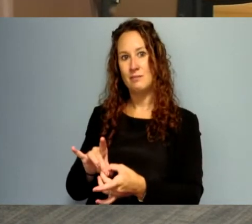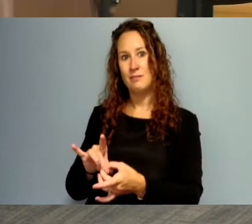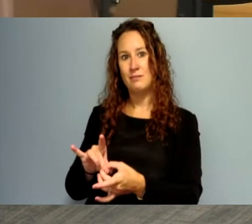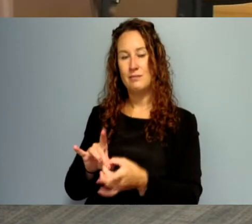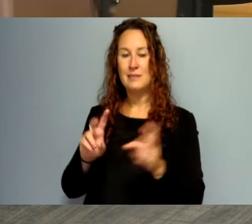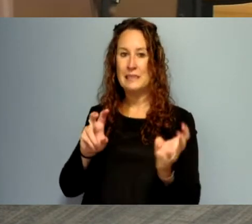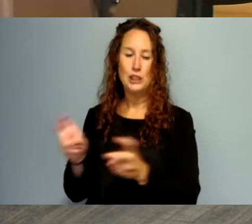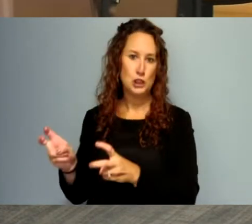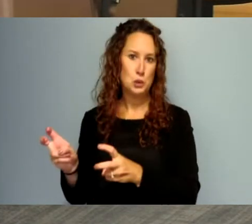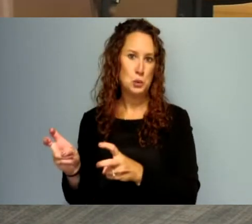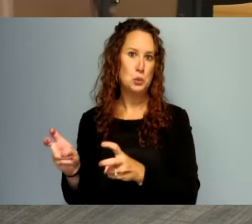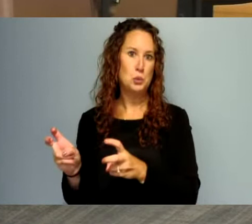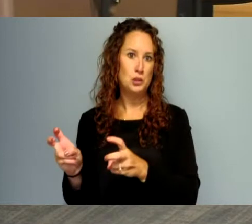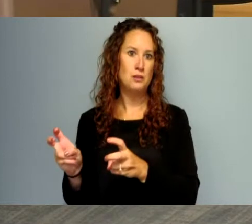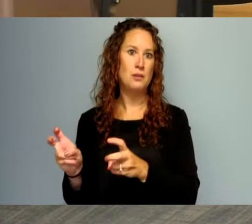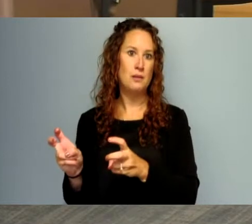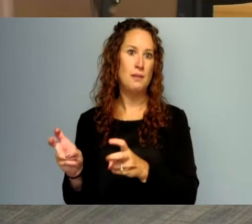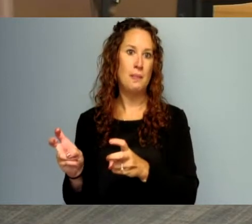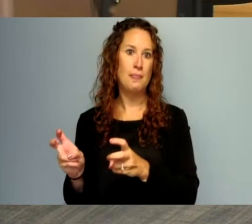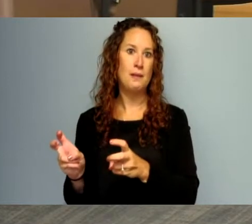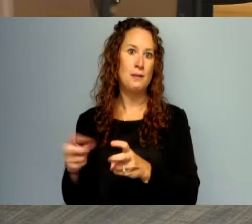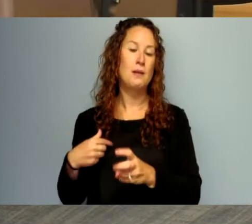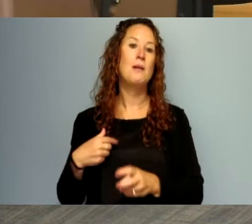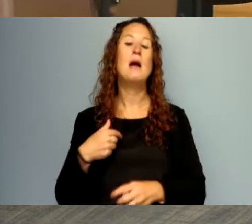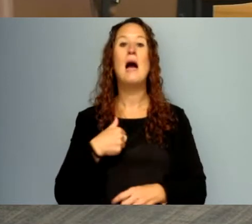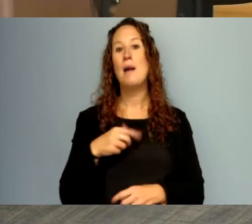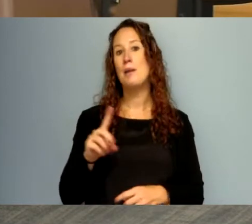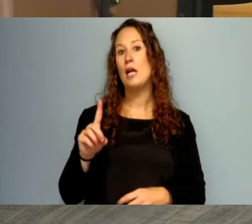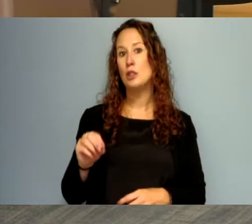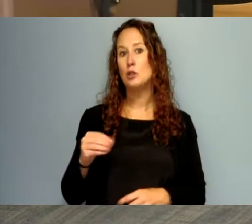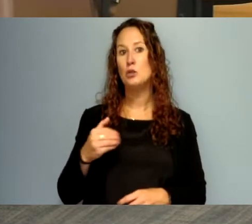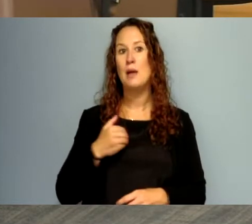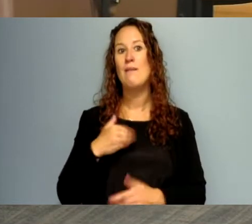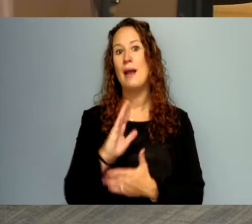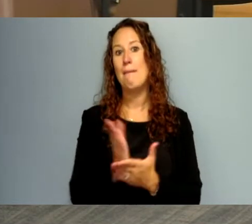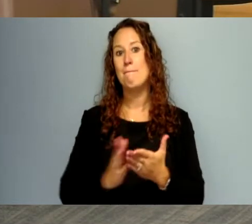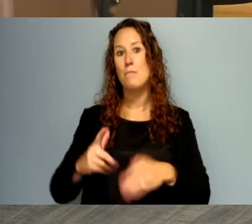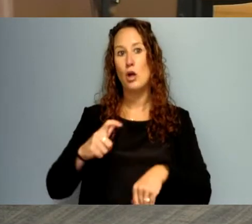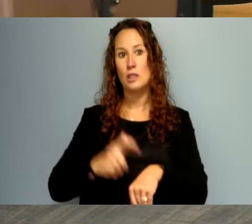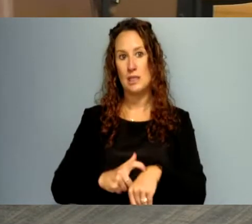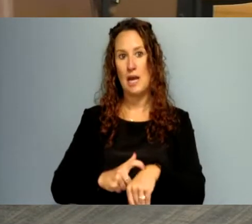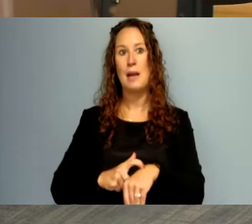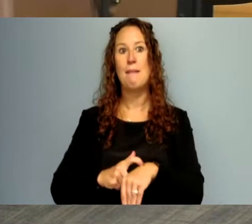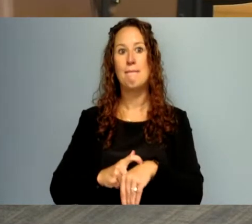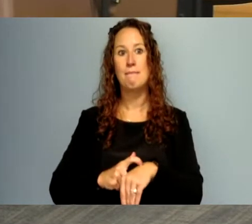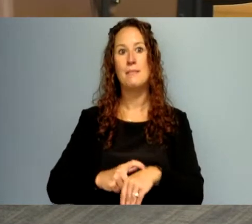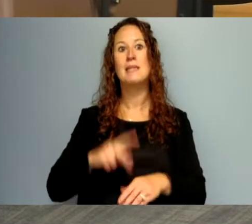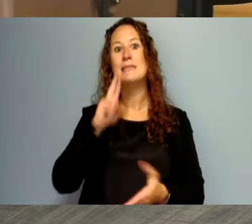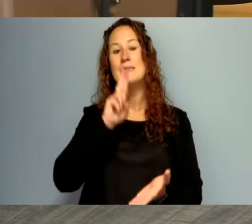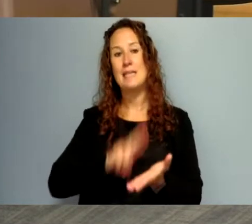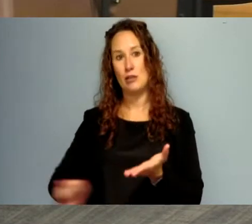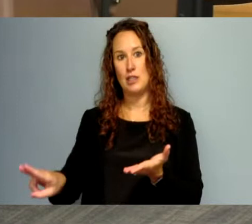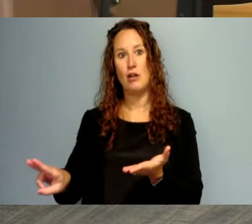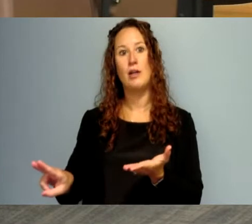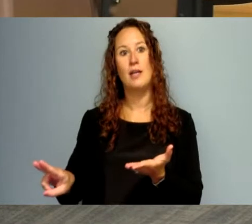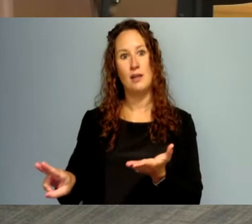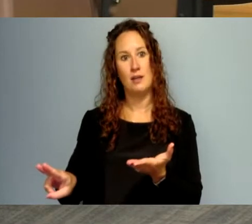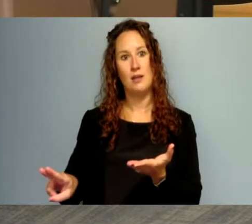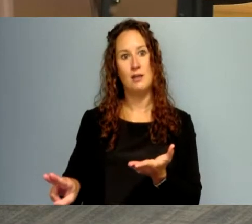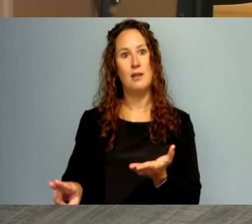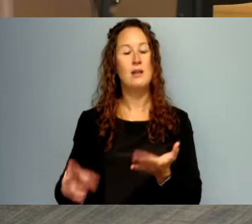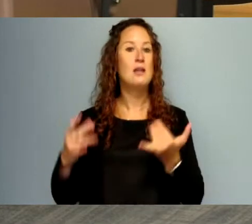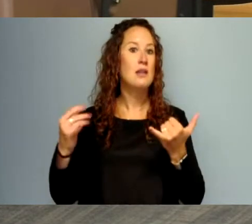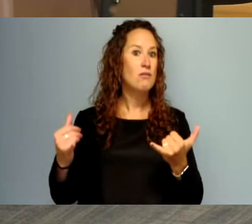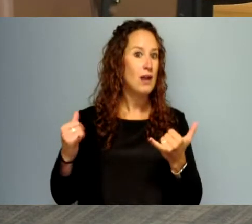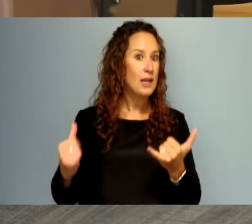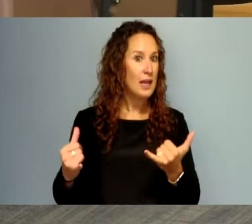issue, but I do have a part-time secretary that is on the manning table.